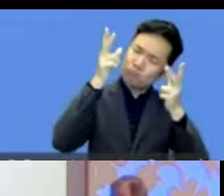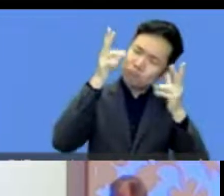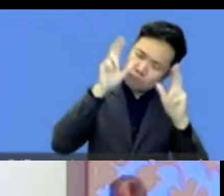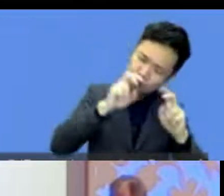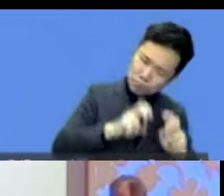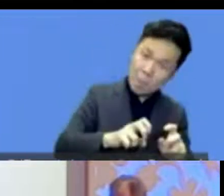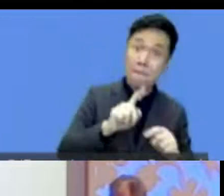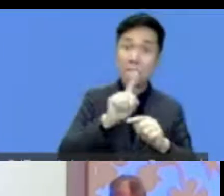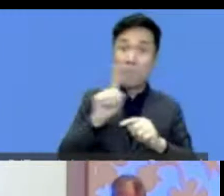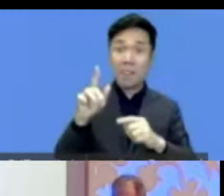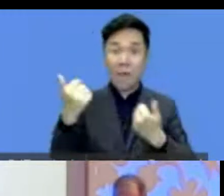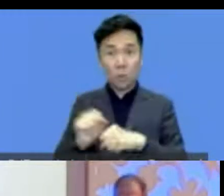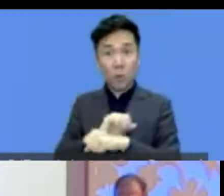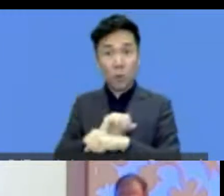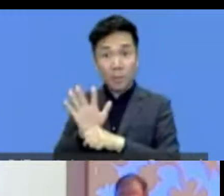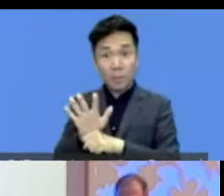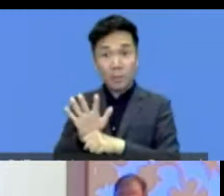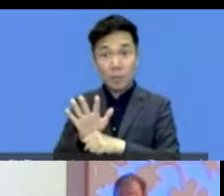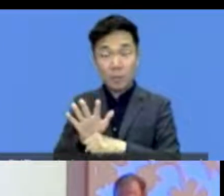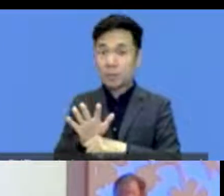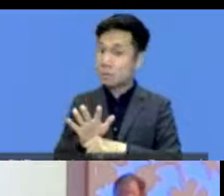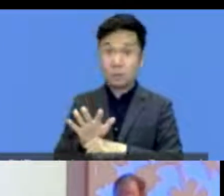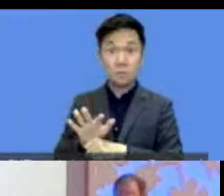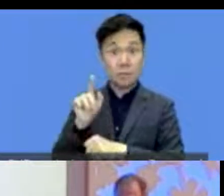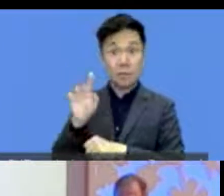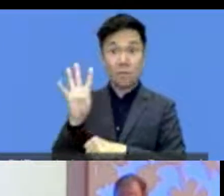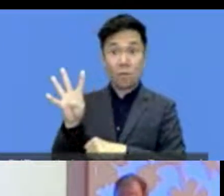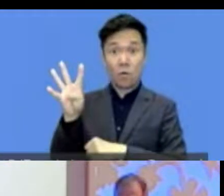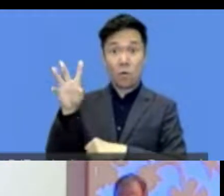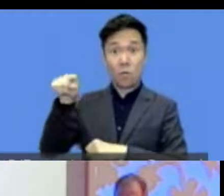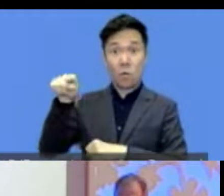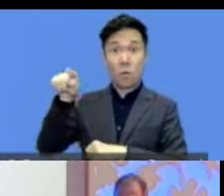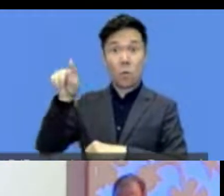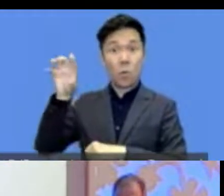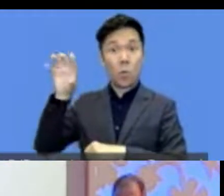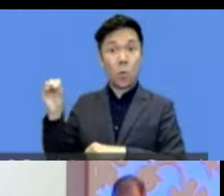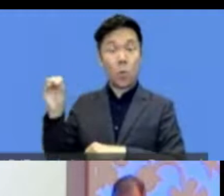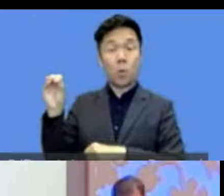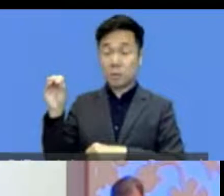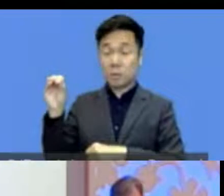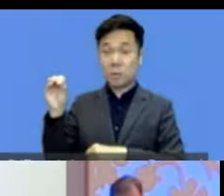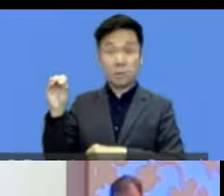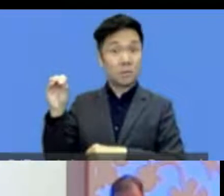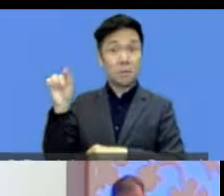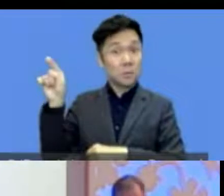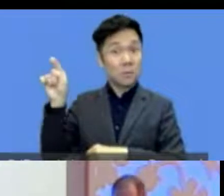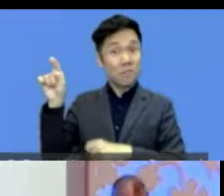COVID-19 pandemic, we know that its implication is actually obvious in our day-to-day lives.